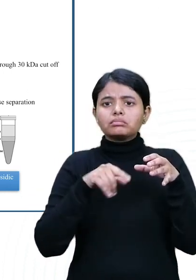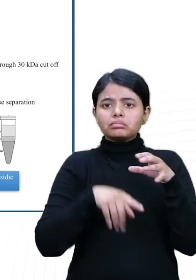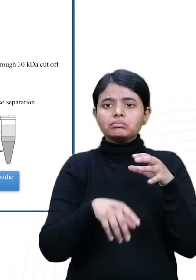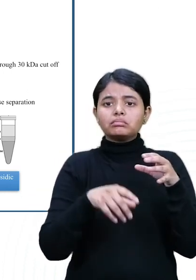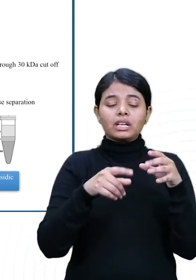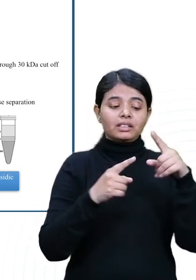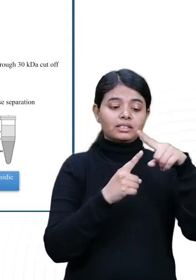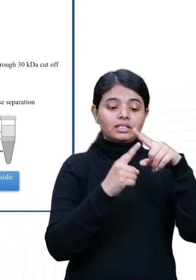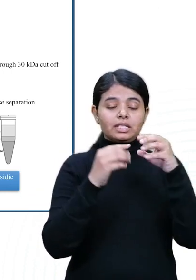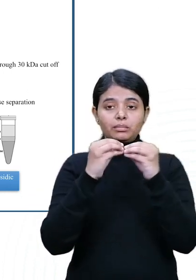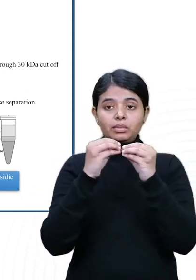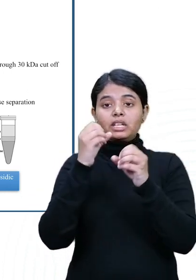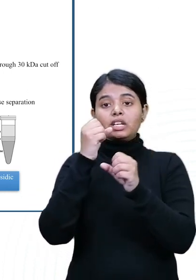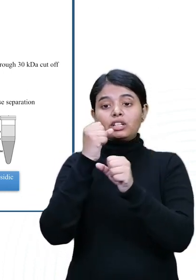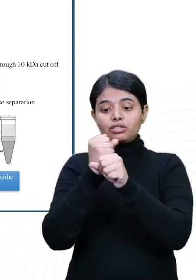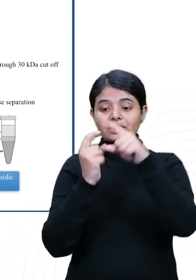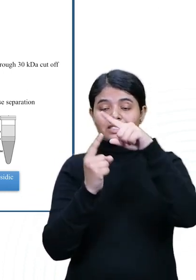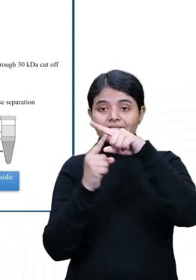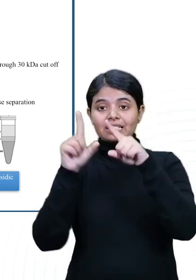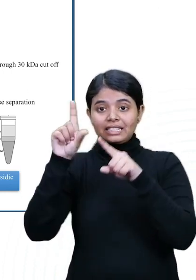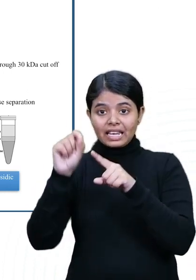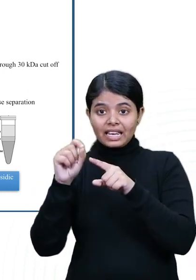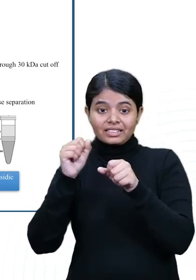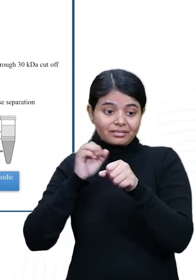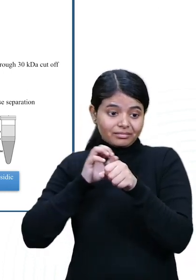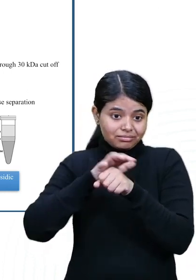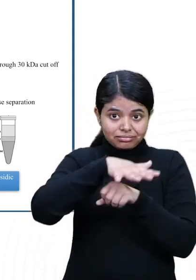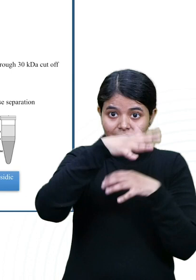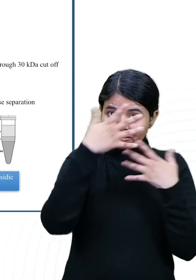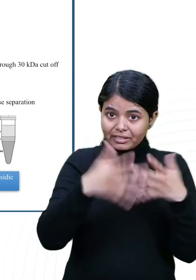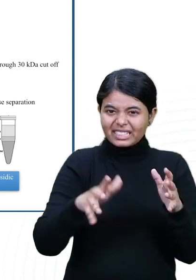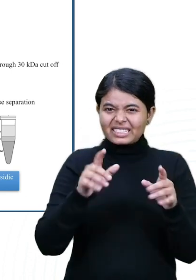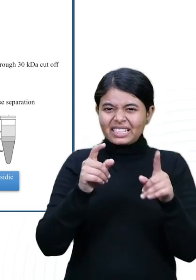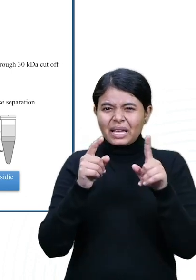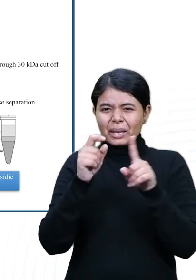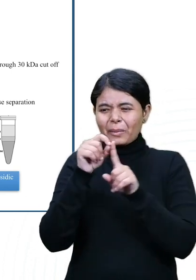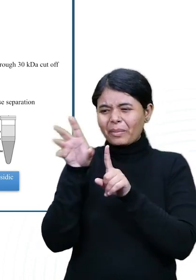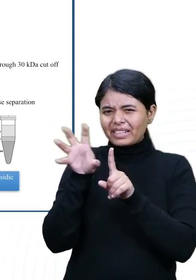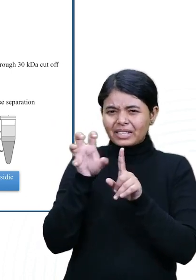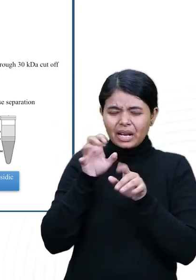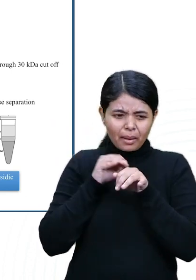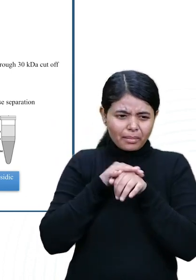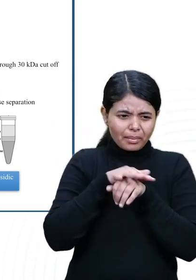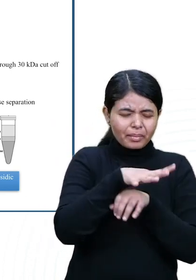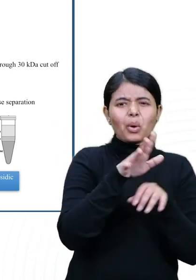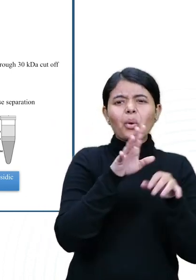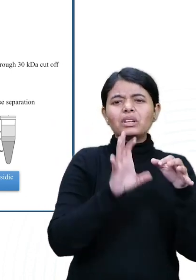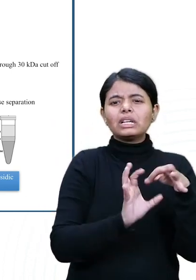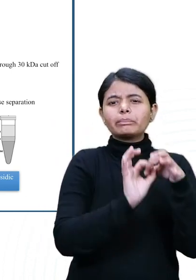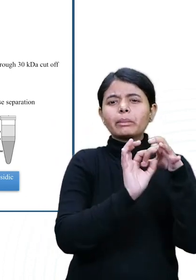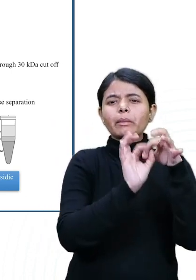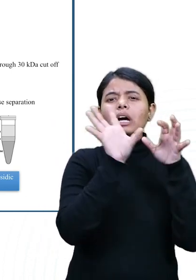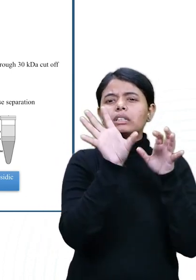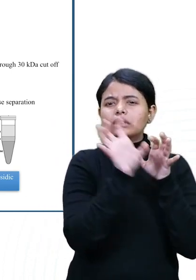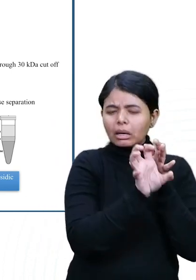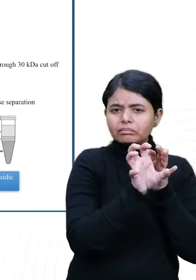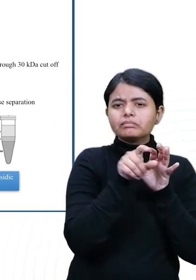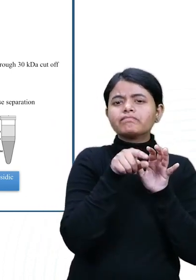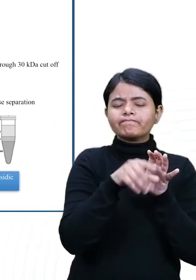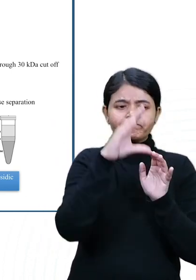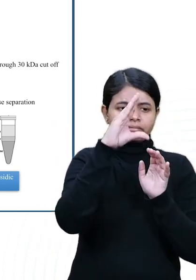or deglycosylation. So I worked upon this method establishment and managed to optimize it for